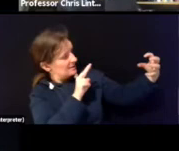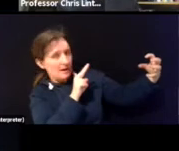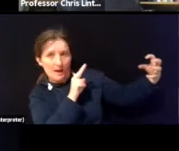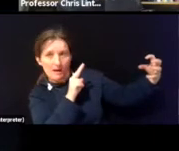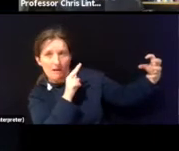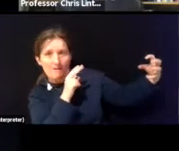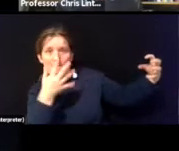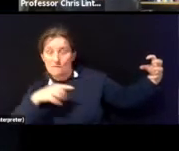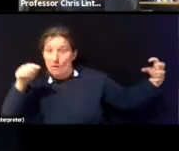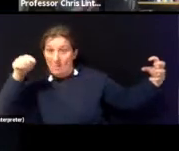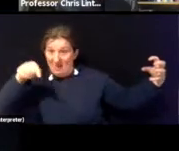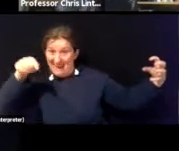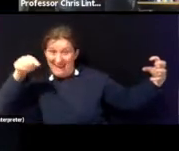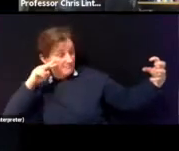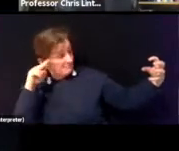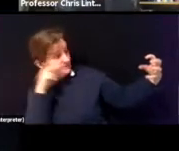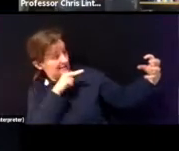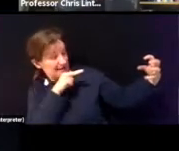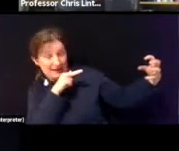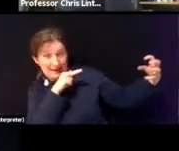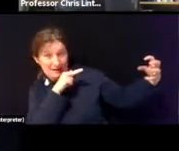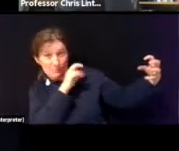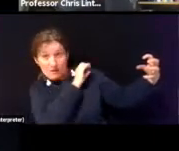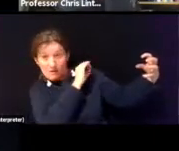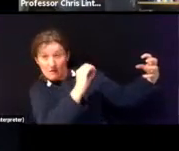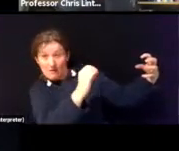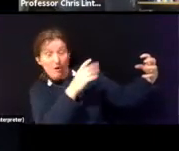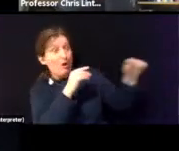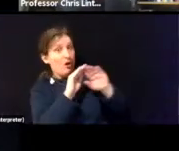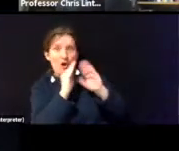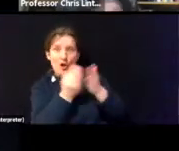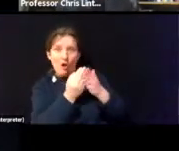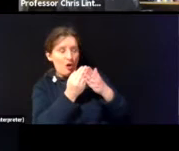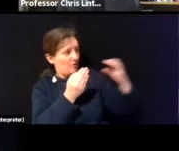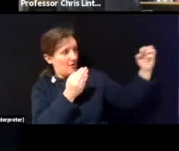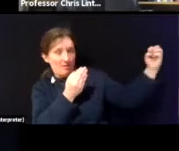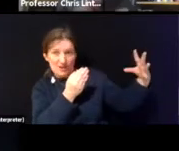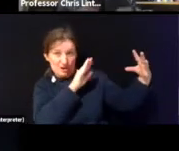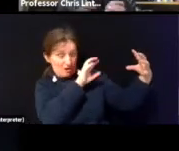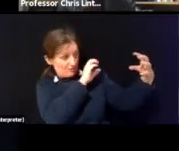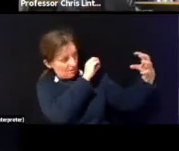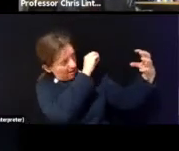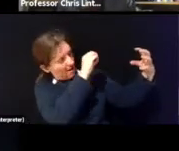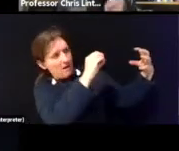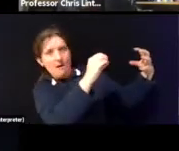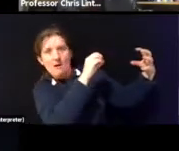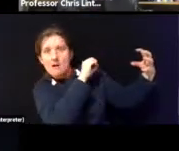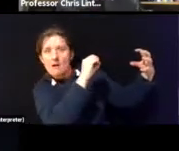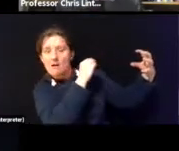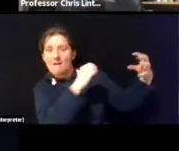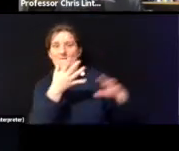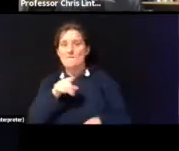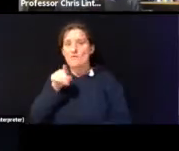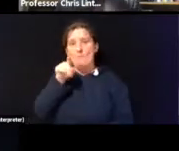blip in the brightness of the sun because of the passage of the Earth in front of the sun. So astronomers there would have a fighting chance